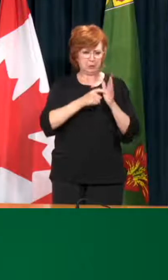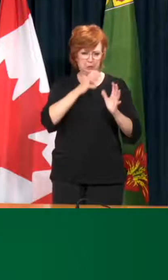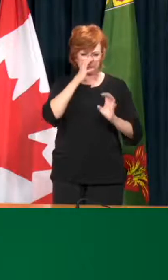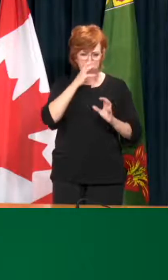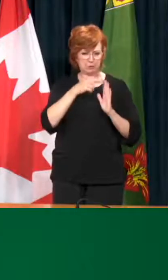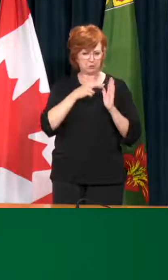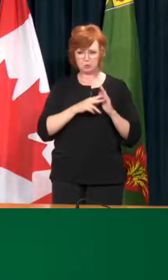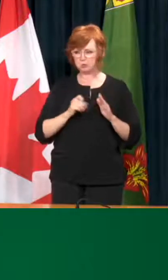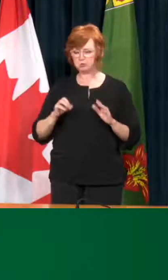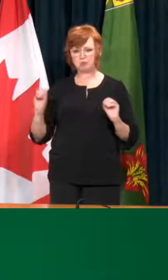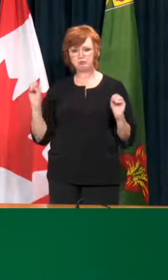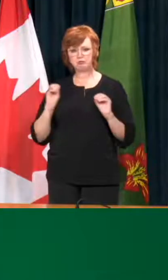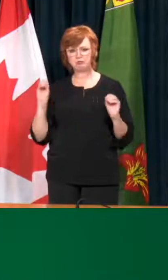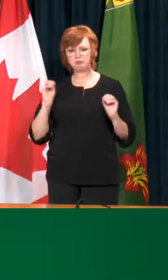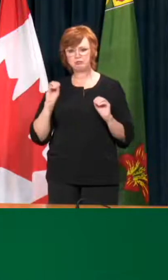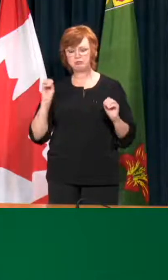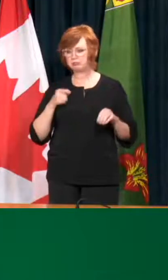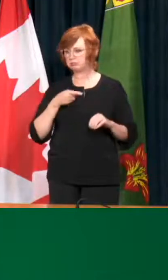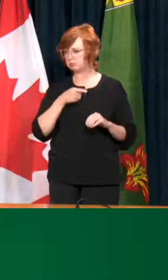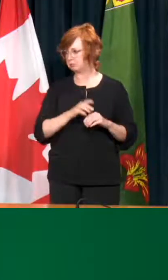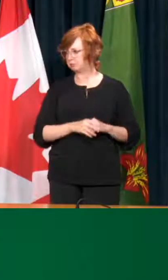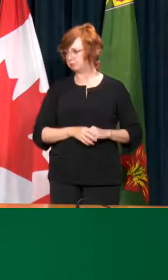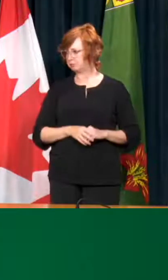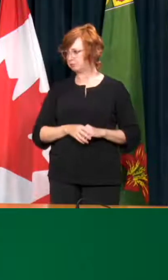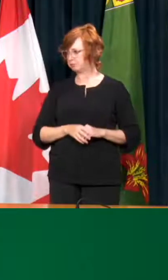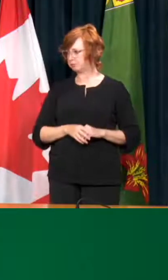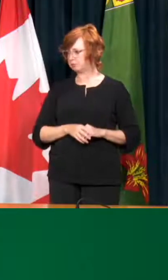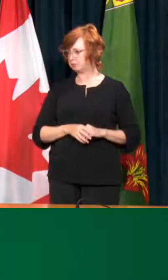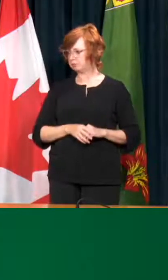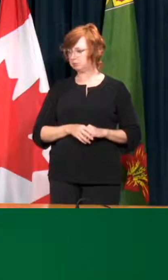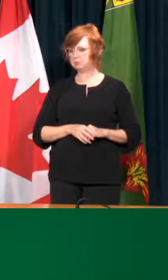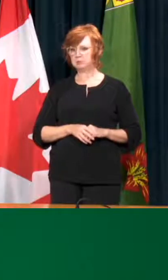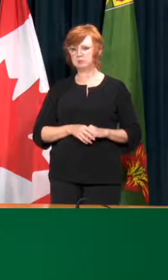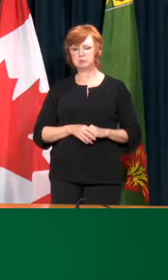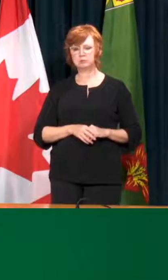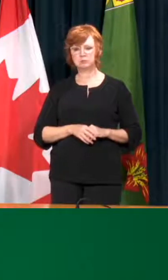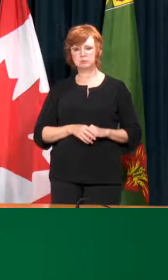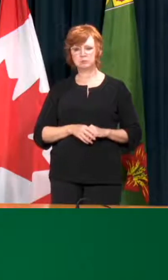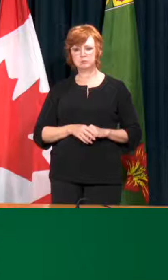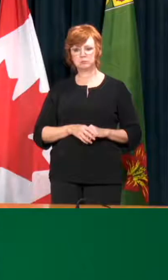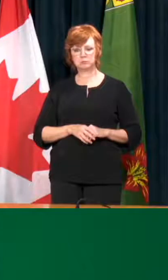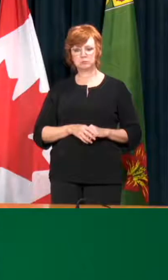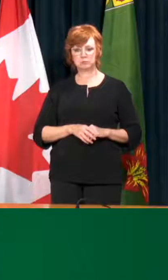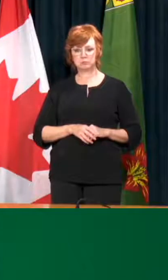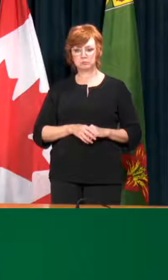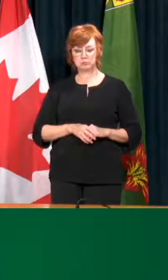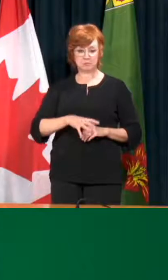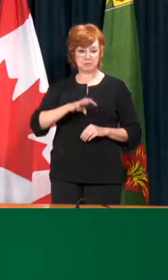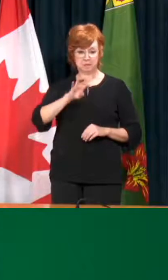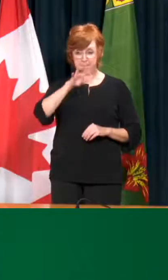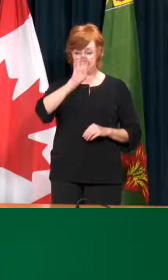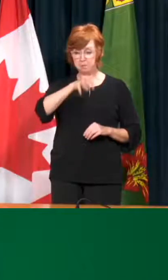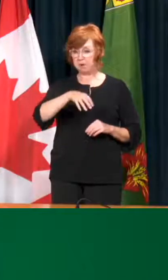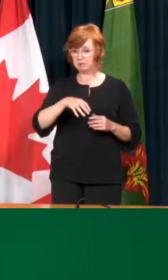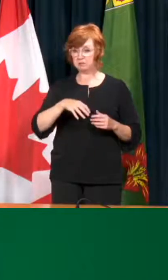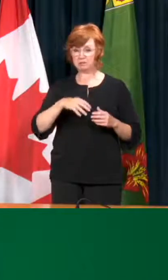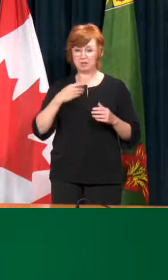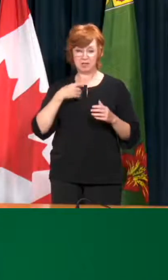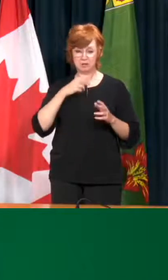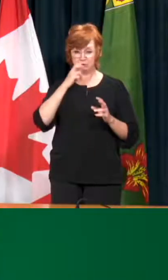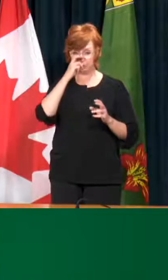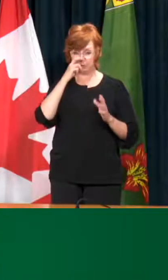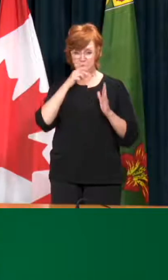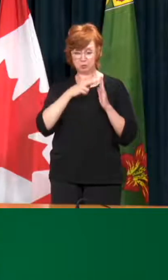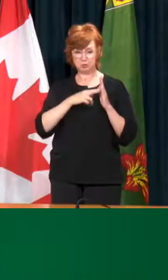that was, I guess, symptomatic when they were at work? Is there anything that the business has to do, such as closing or such